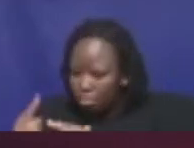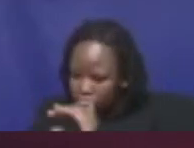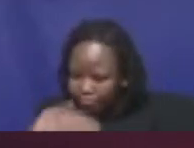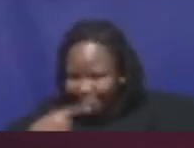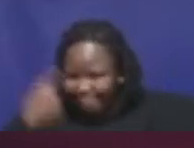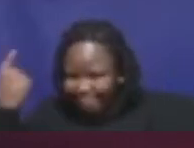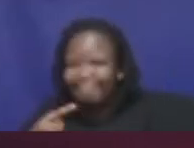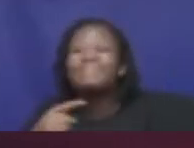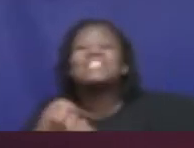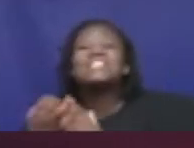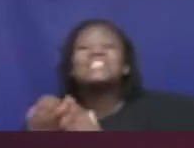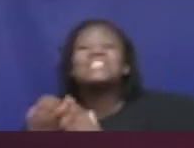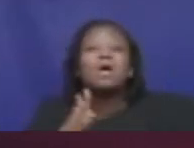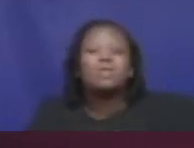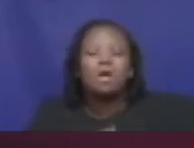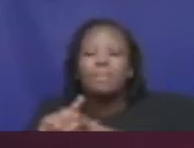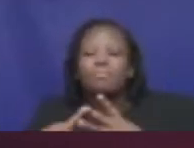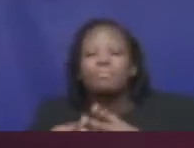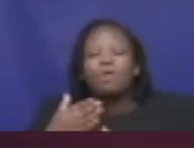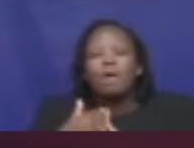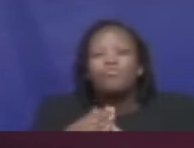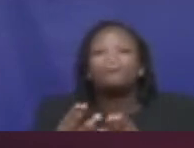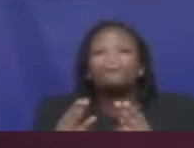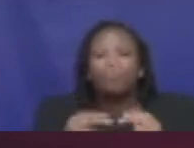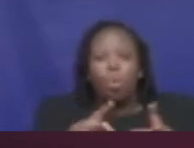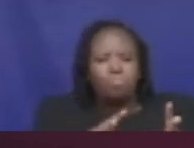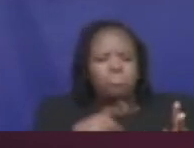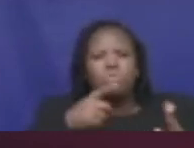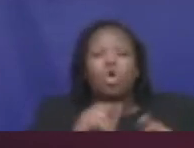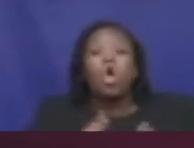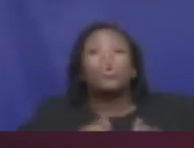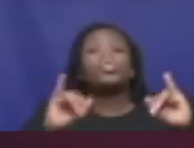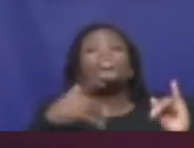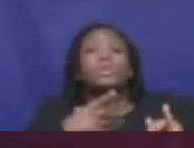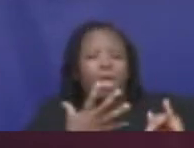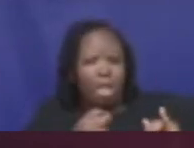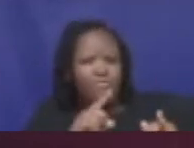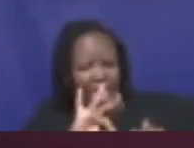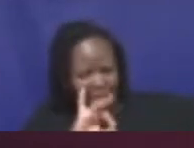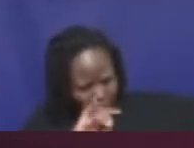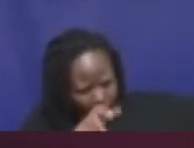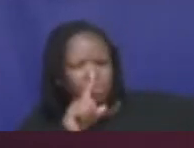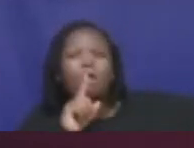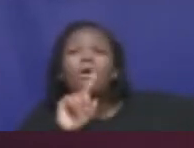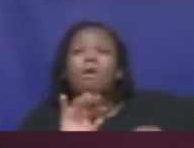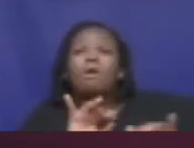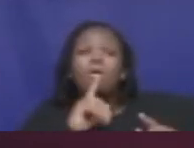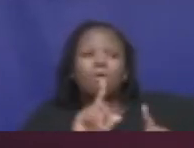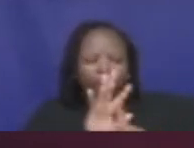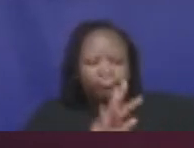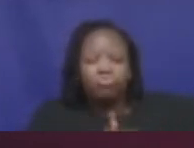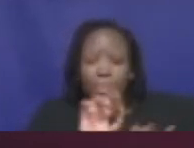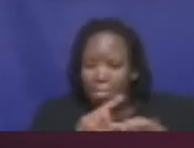season, and Operation New Broom and increased urgency have seen day-to-day migration enforcement increase